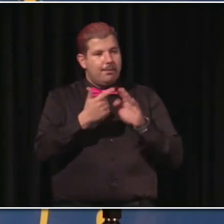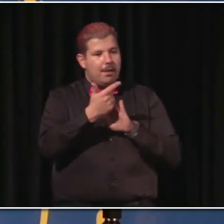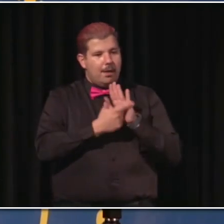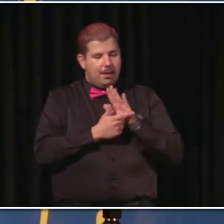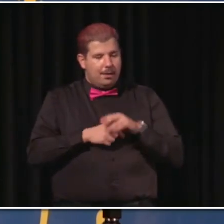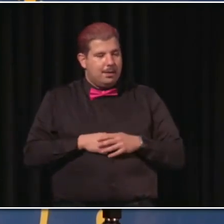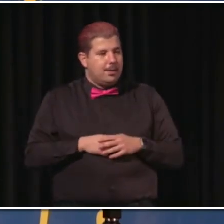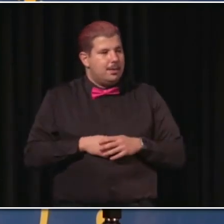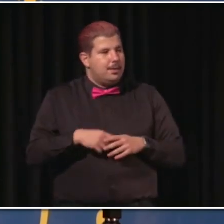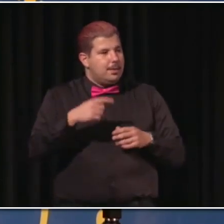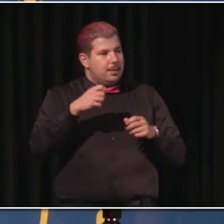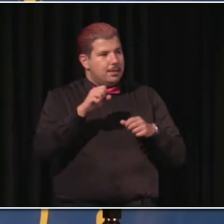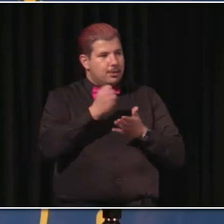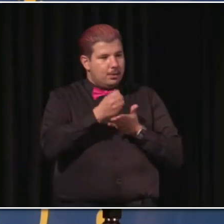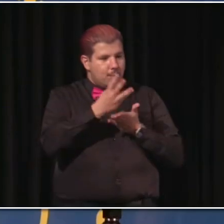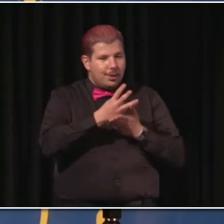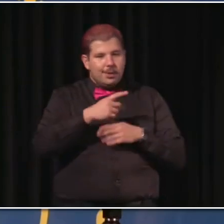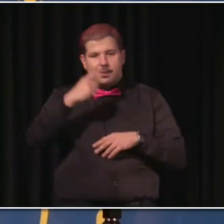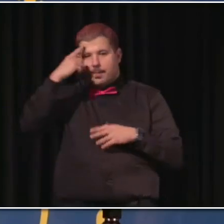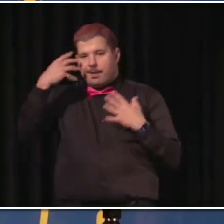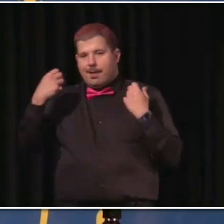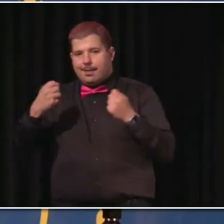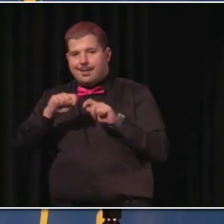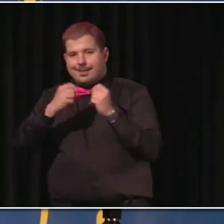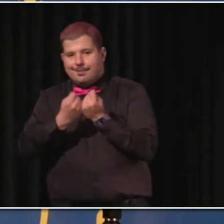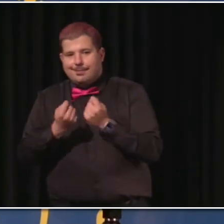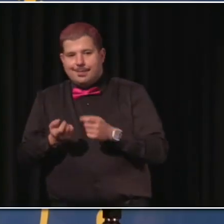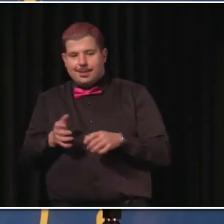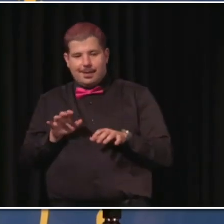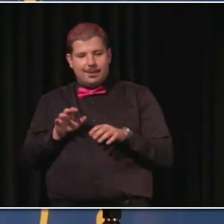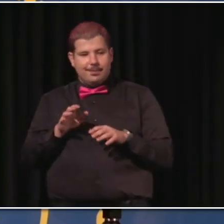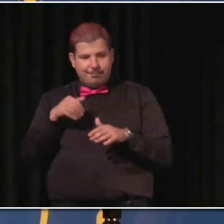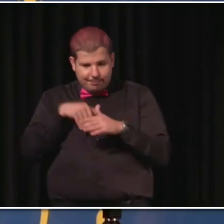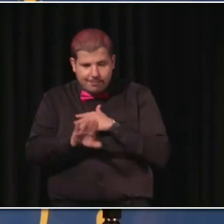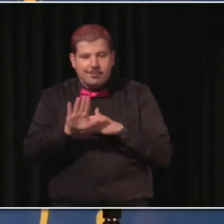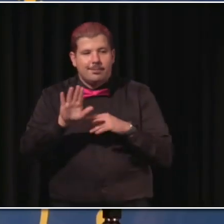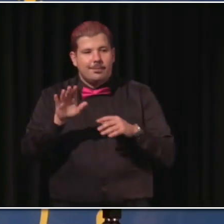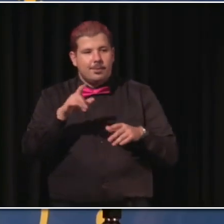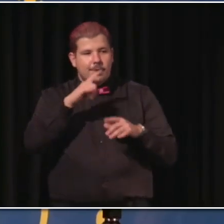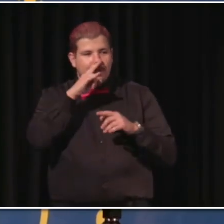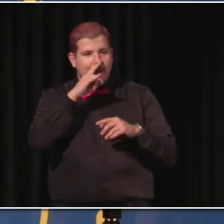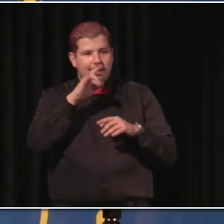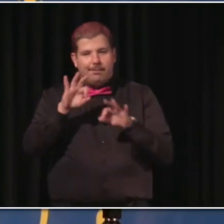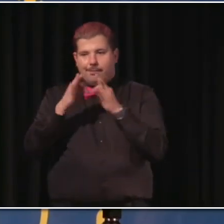health teams who step in when a child or family is in crisis,